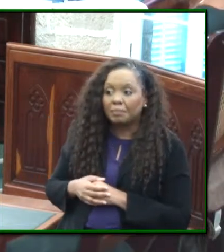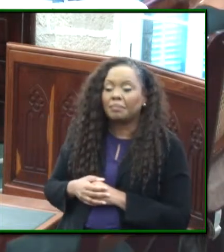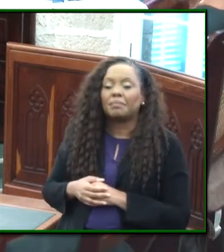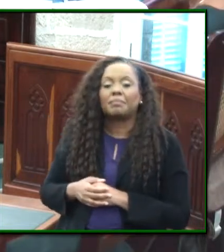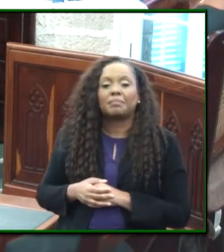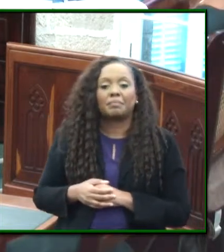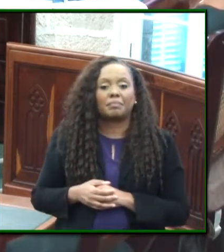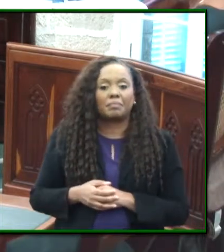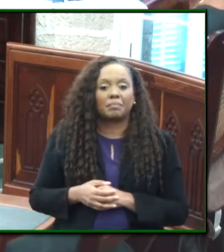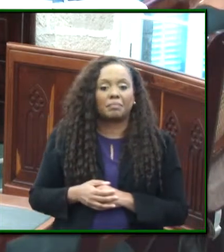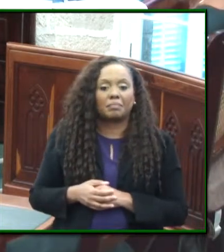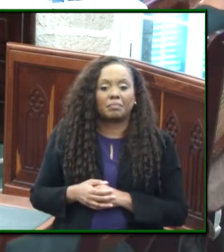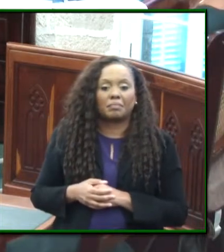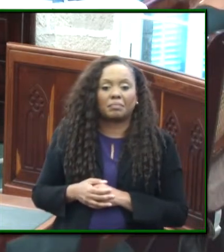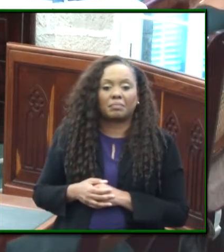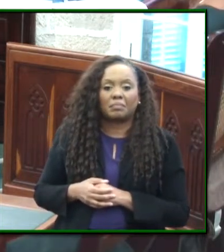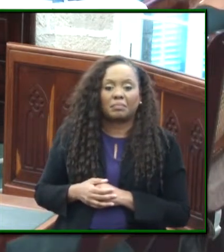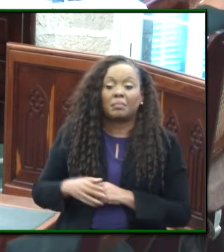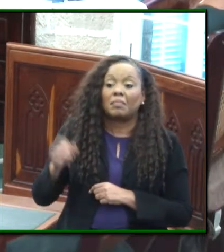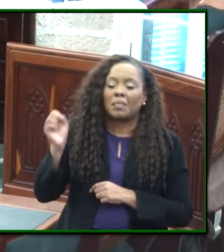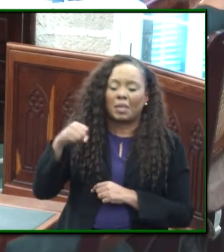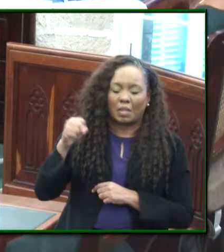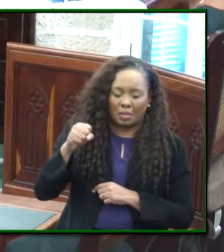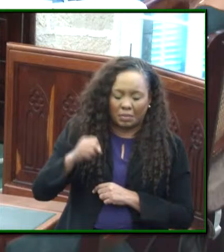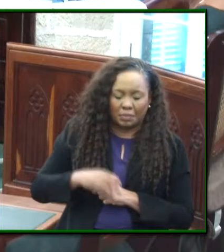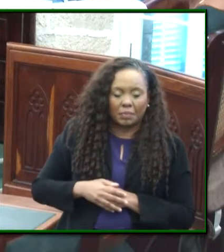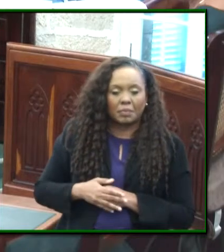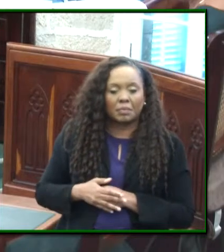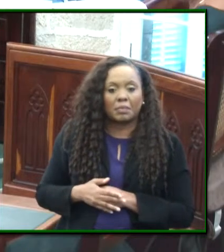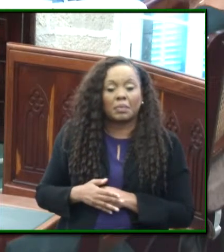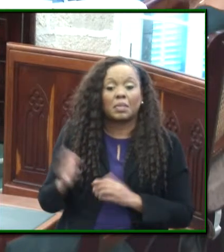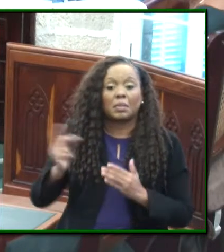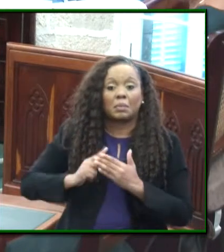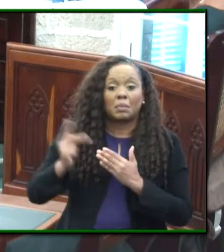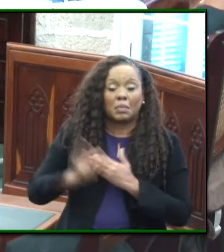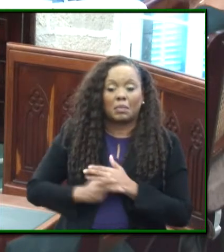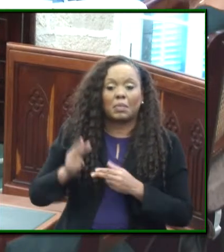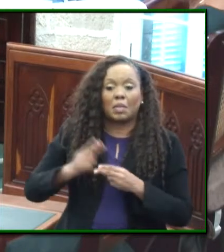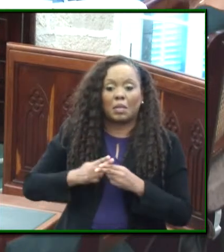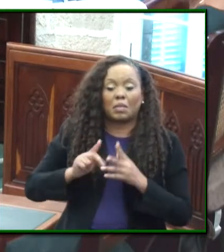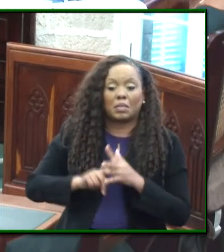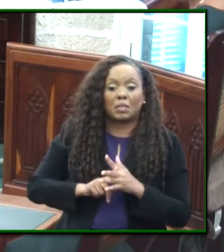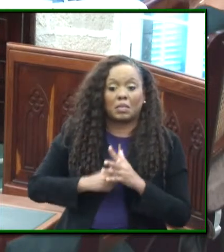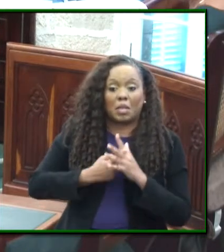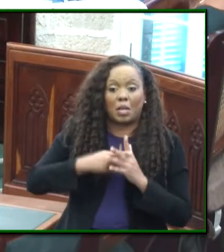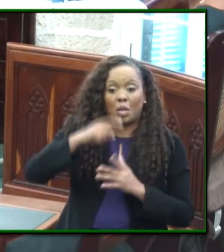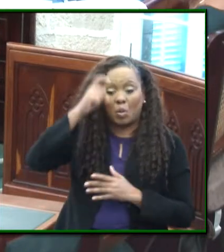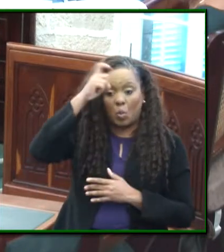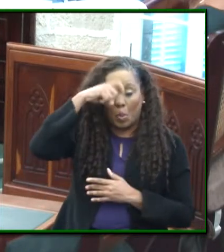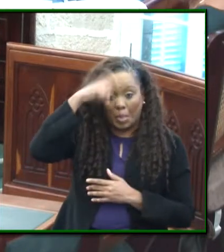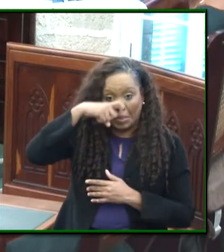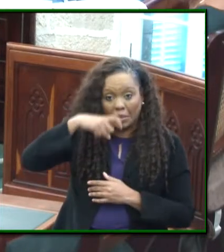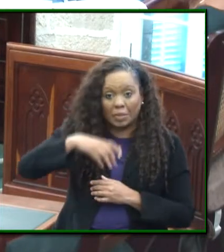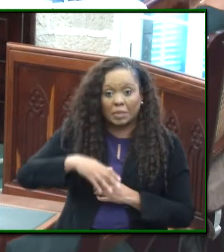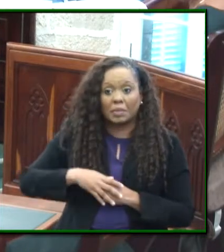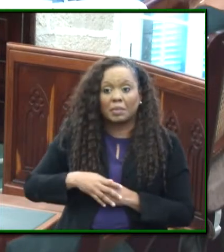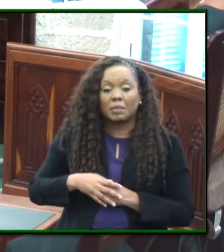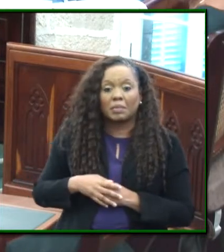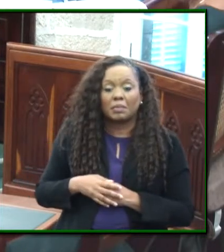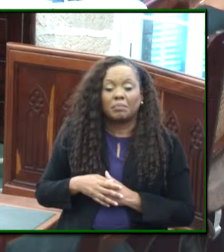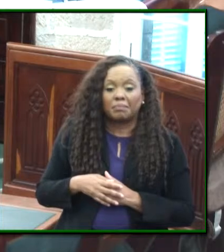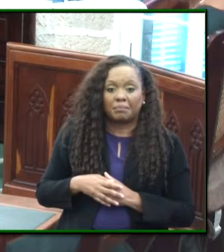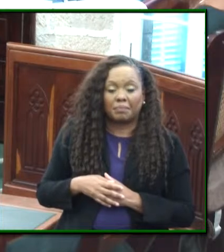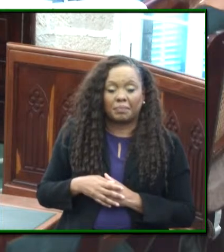Yes, Honourable Leader of the Opposition, there is a program called Startwise, which is to be distinguished